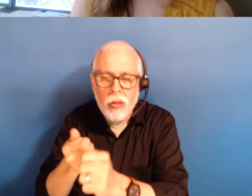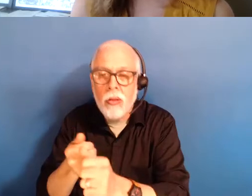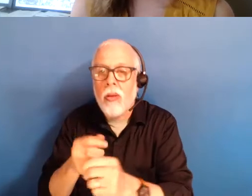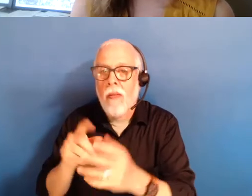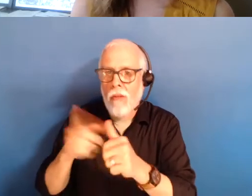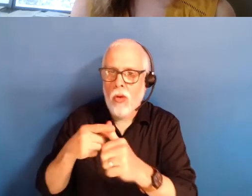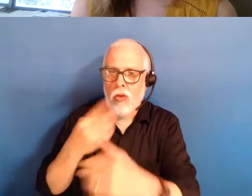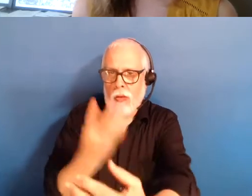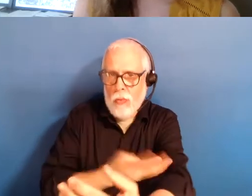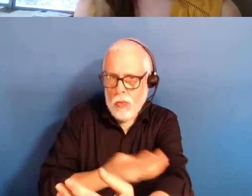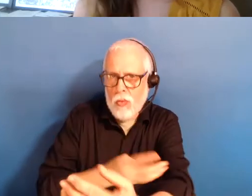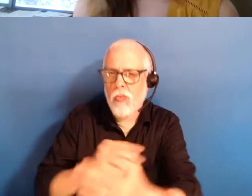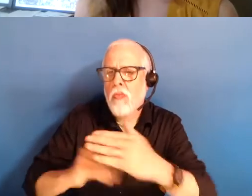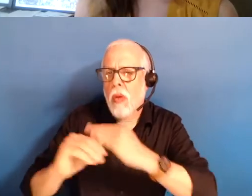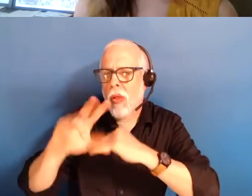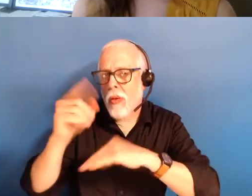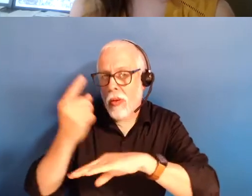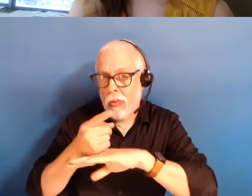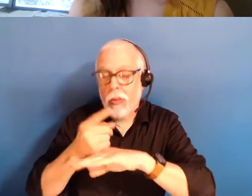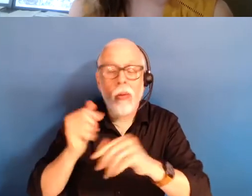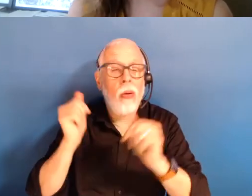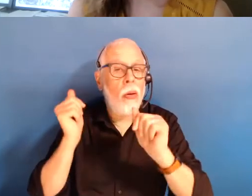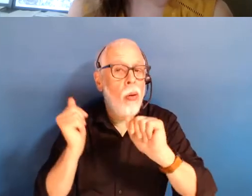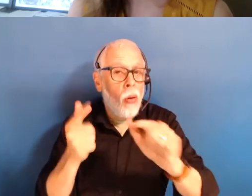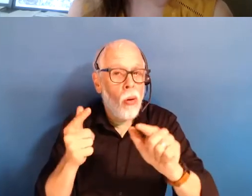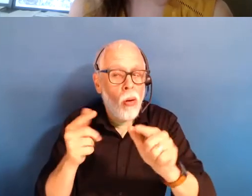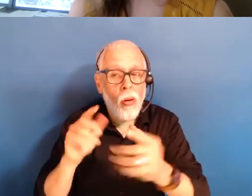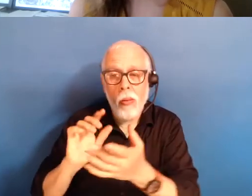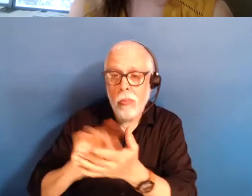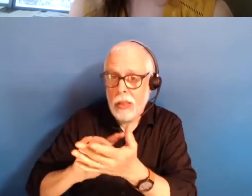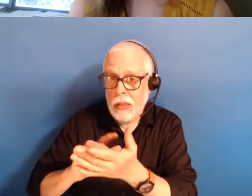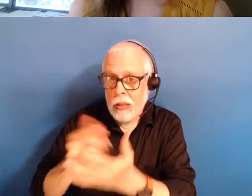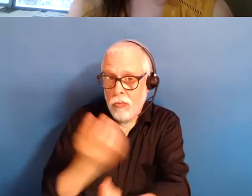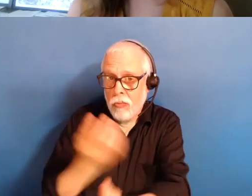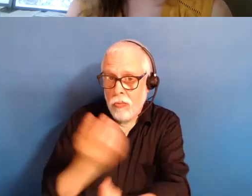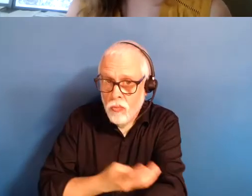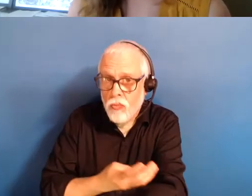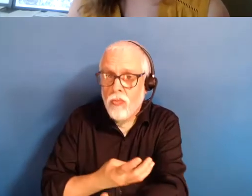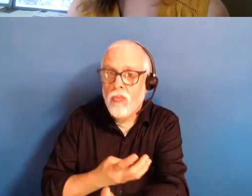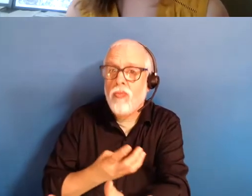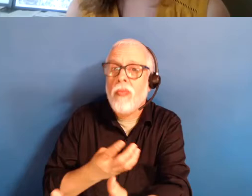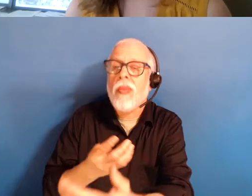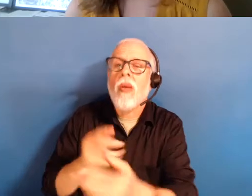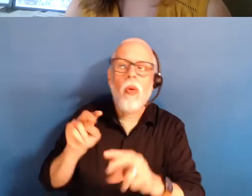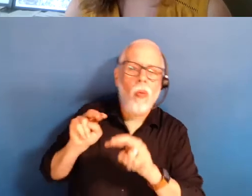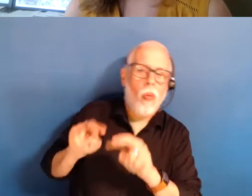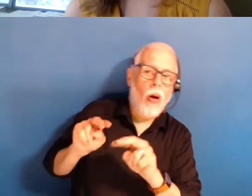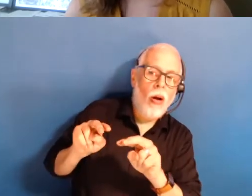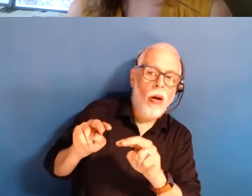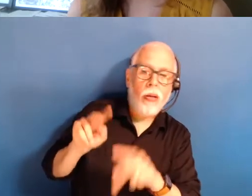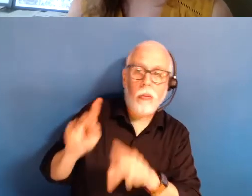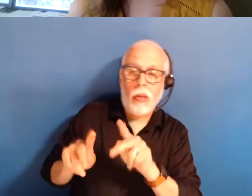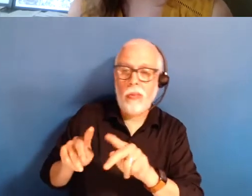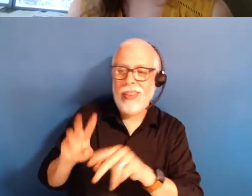initial infusion. And then with all of our monoclonal antibody infusions, we monitor individuals